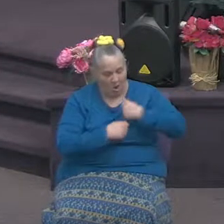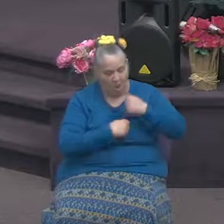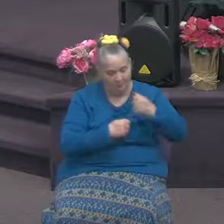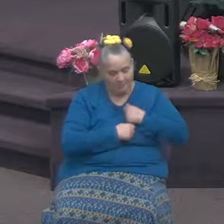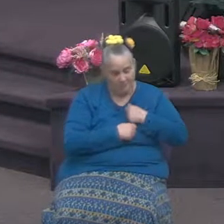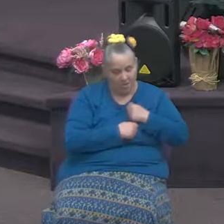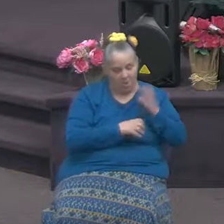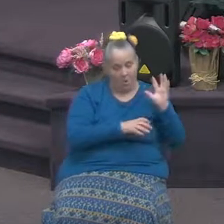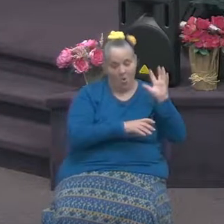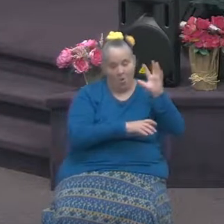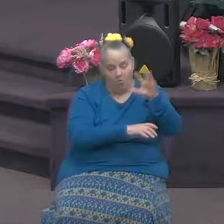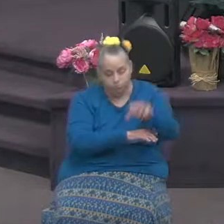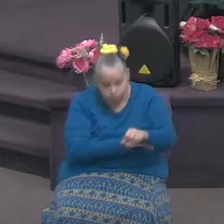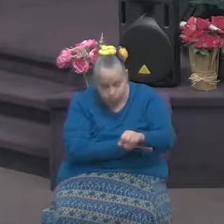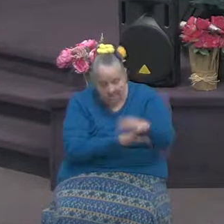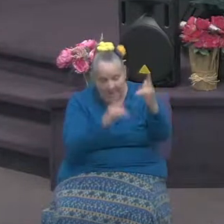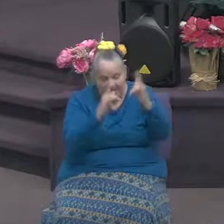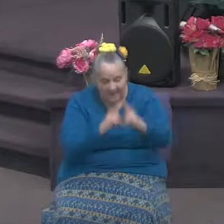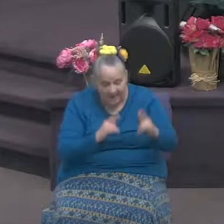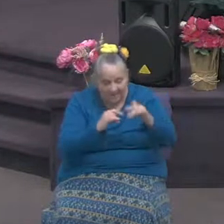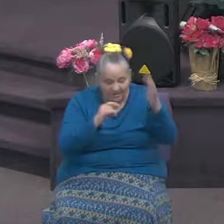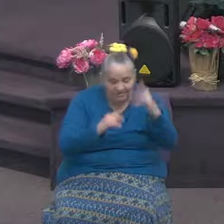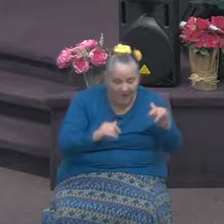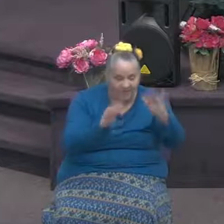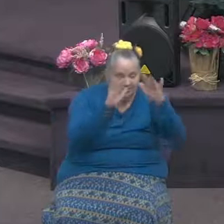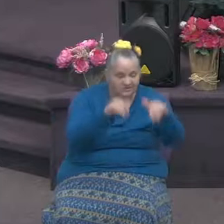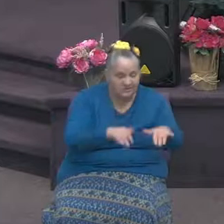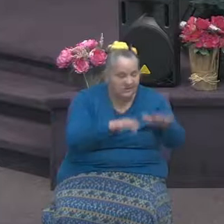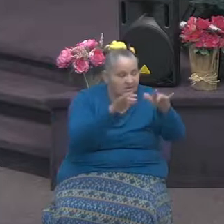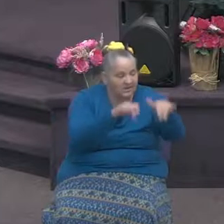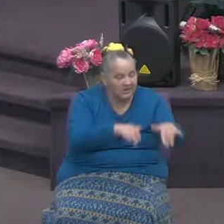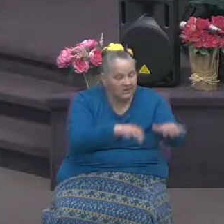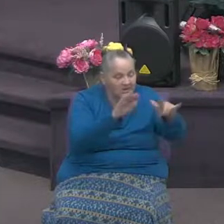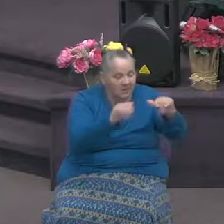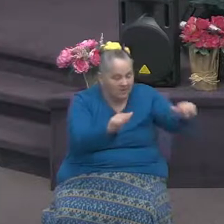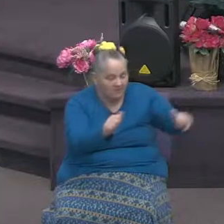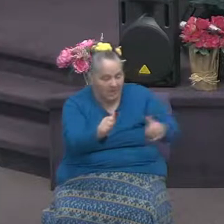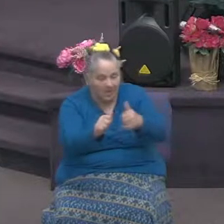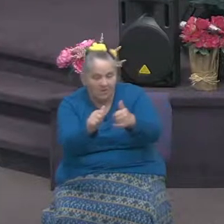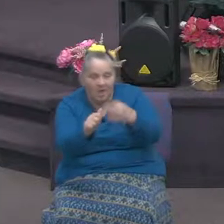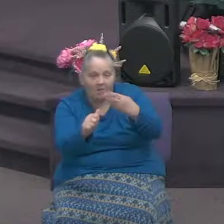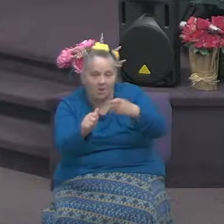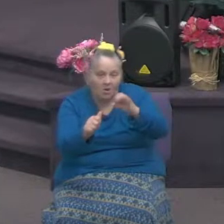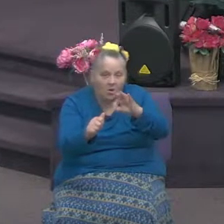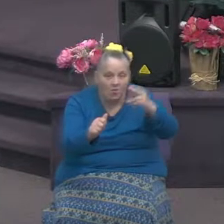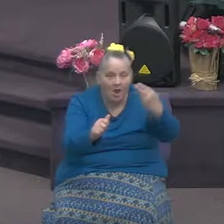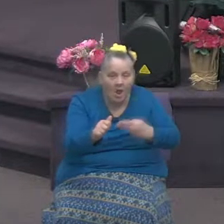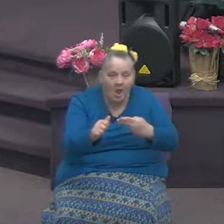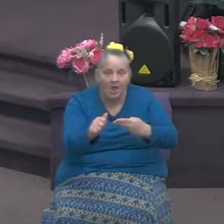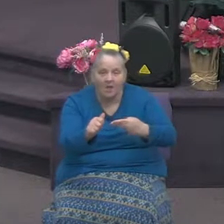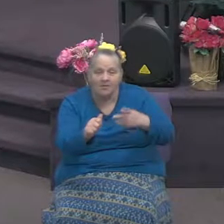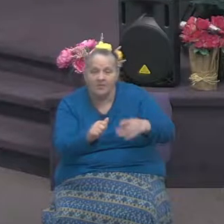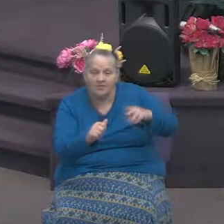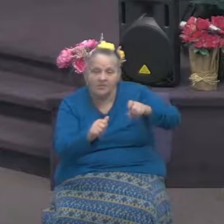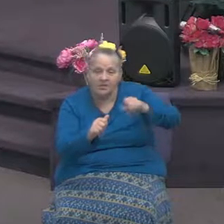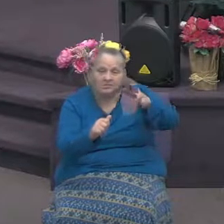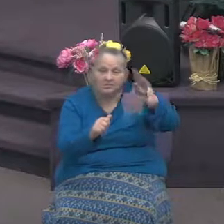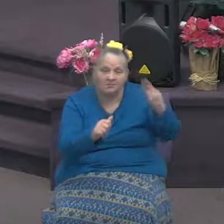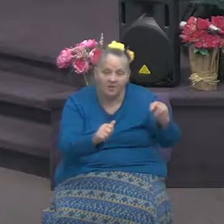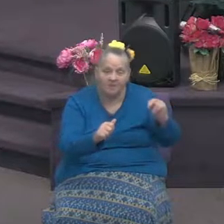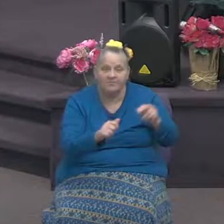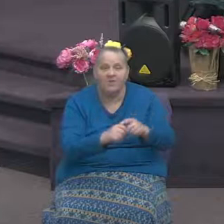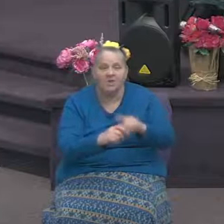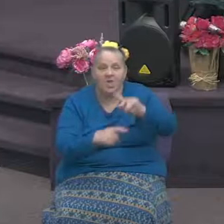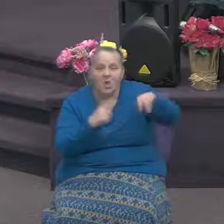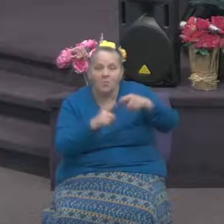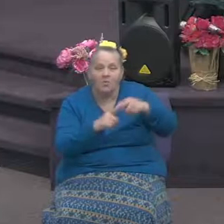armies overtook them, and camping by the sea besides Pihaharath before Baal-zephon.